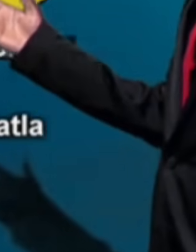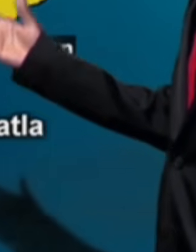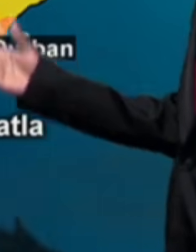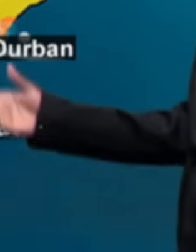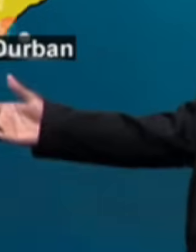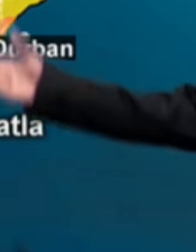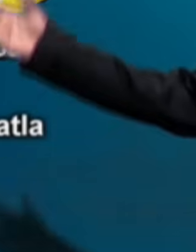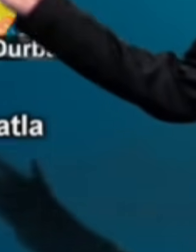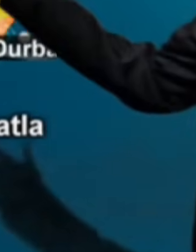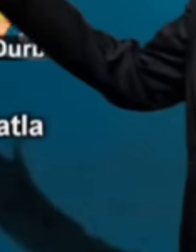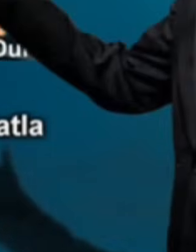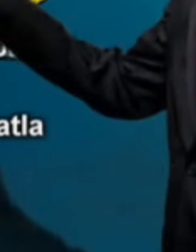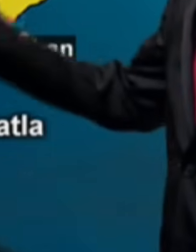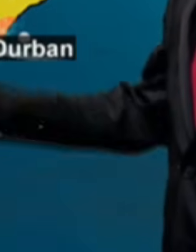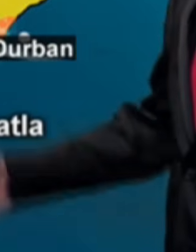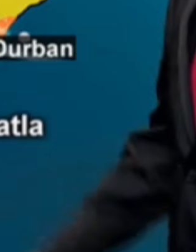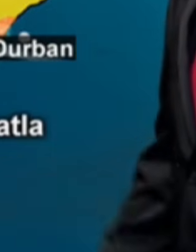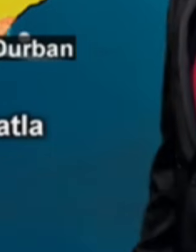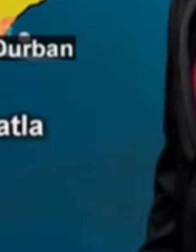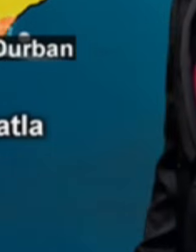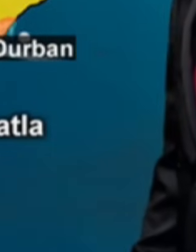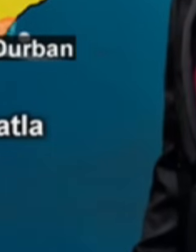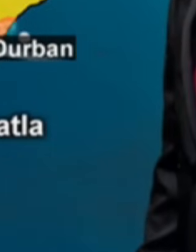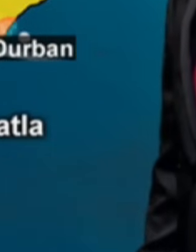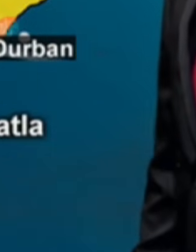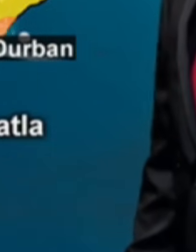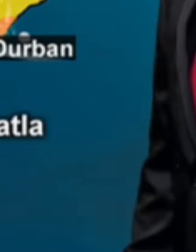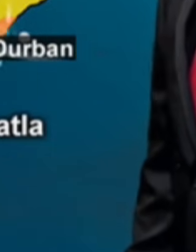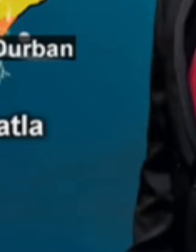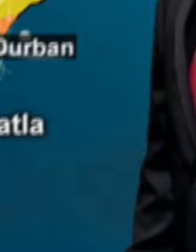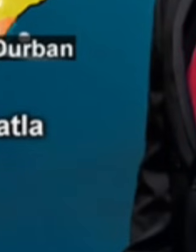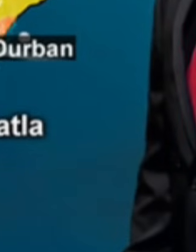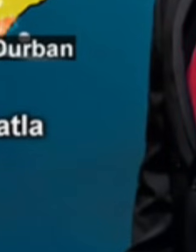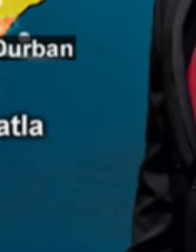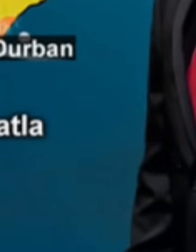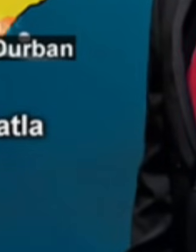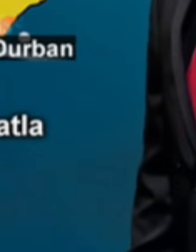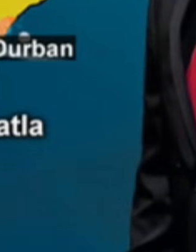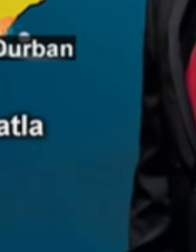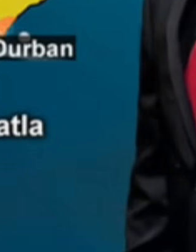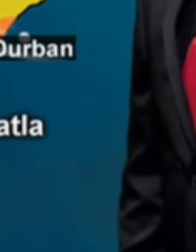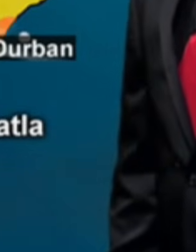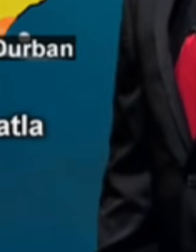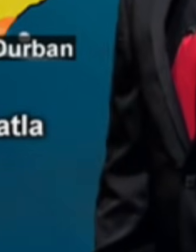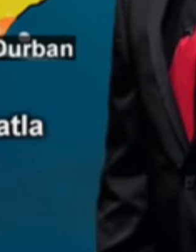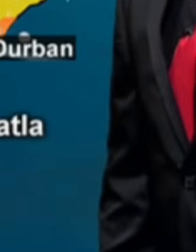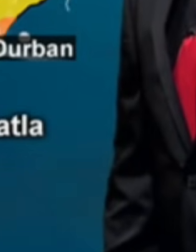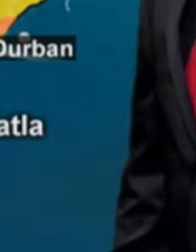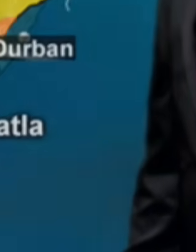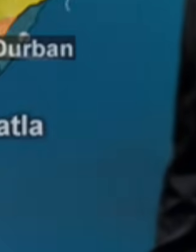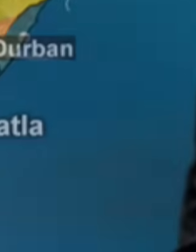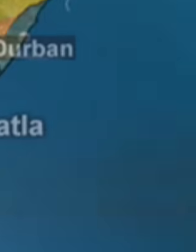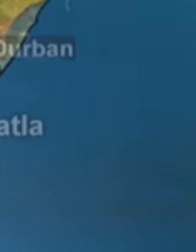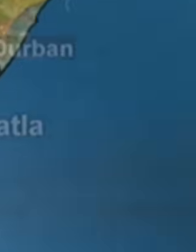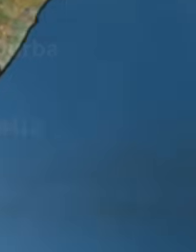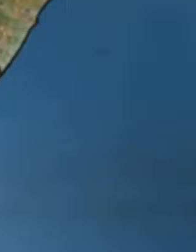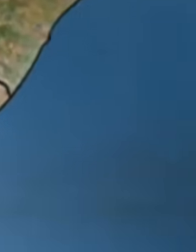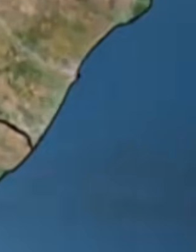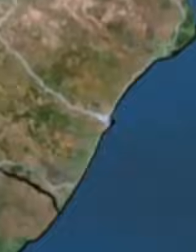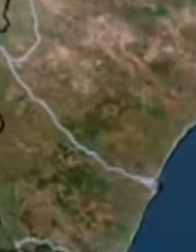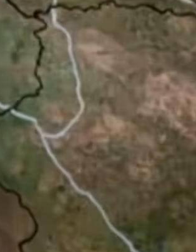tša ka KwaZulu-Natal go tsena bjalo ka Gauteng ba tilo tša boso ba a re tlhokomeleng re ka ba le pula tše maatla di tla ba gona ka dikarolong tše di farafarelwe ke dikgadima gabotsena fela